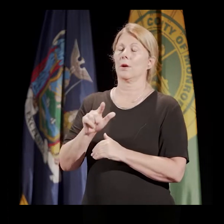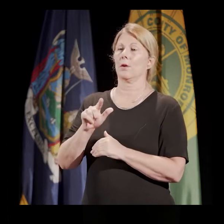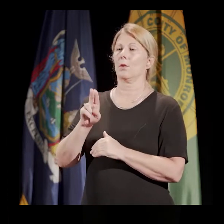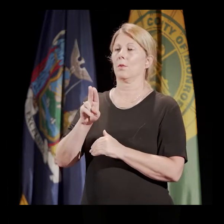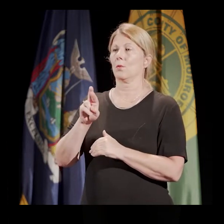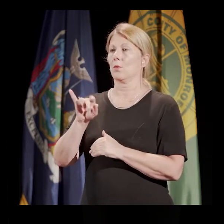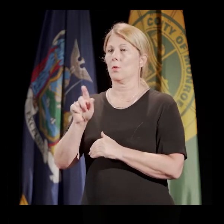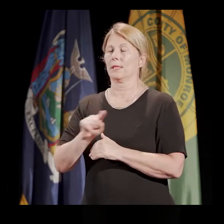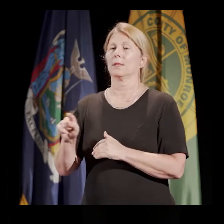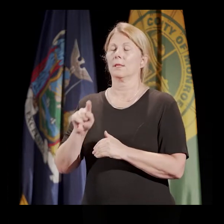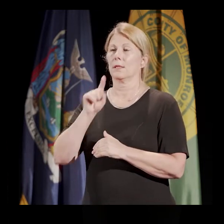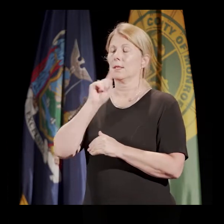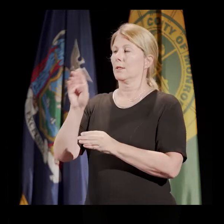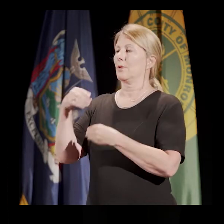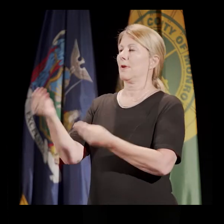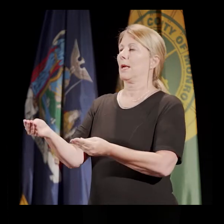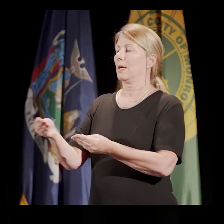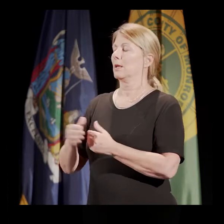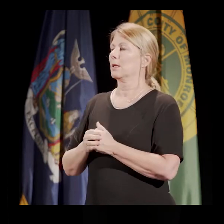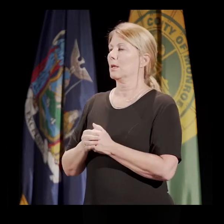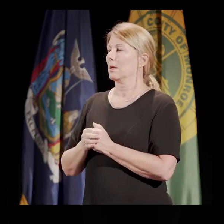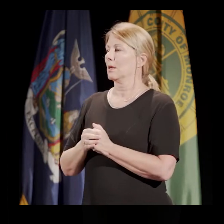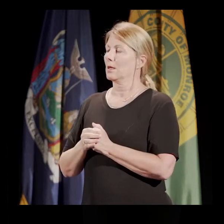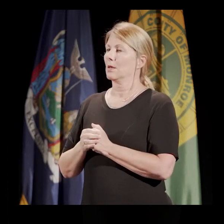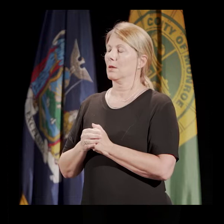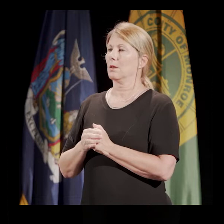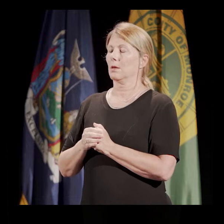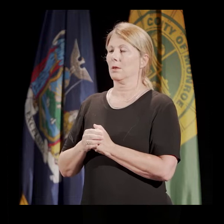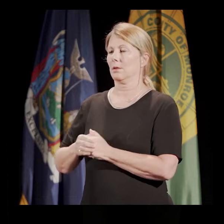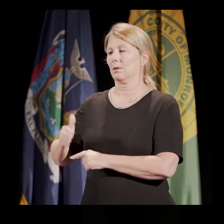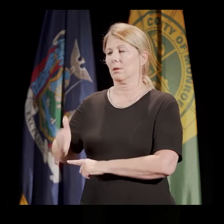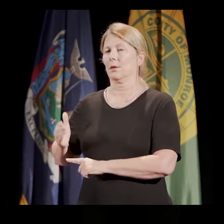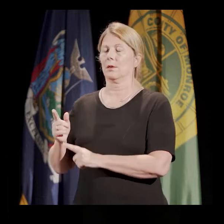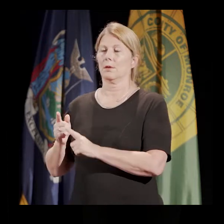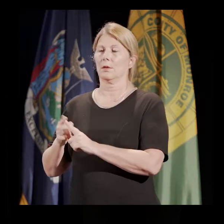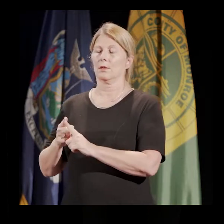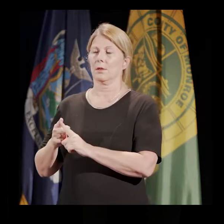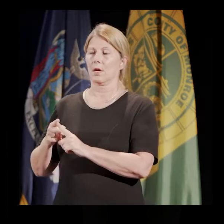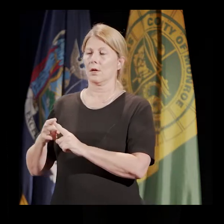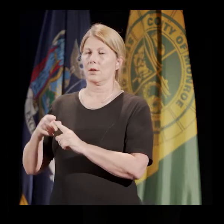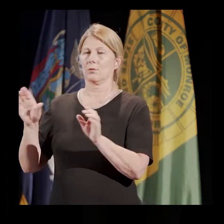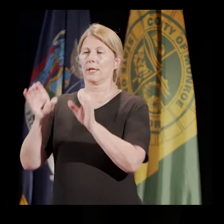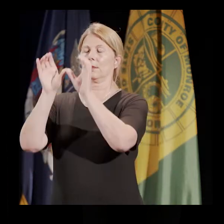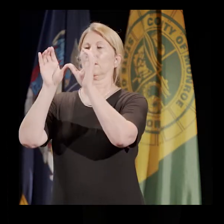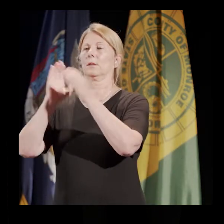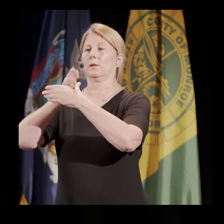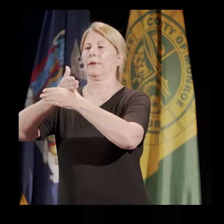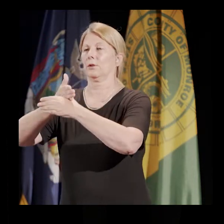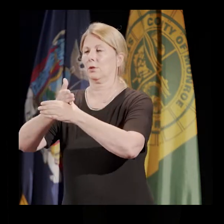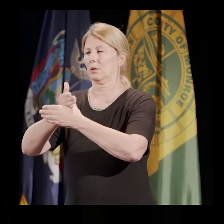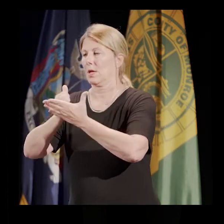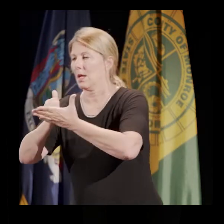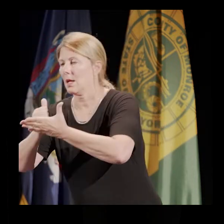key role in violence prevention. We have expanded the size of our crisis intervention services to offer more healing support